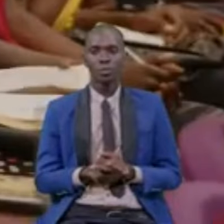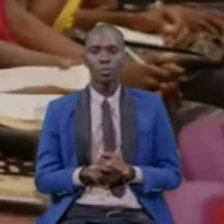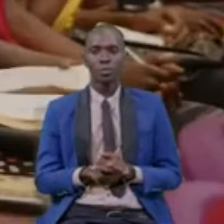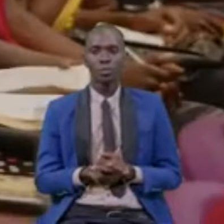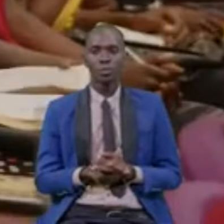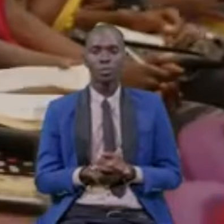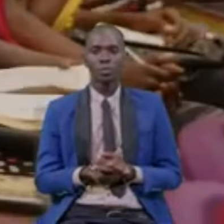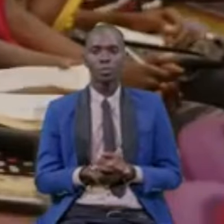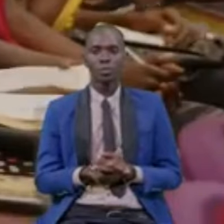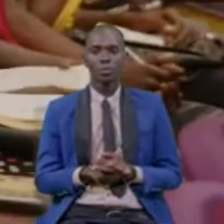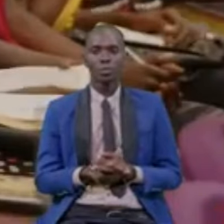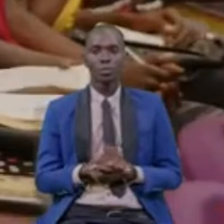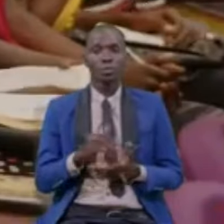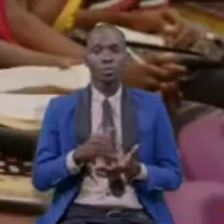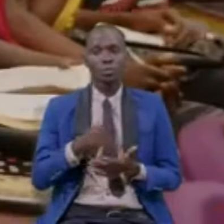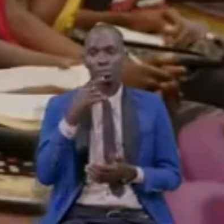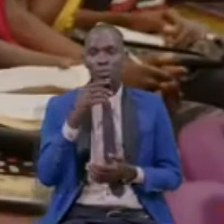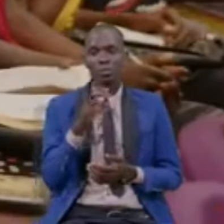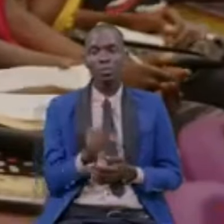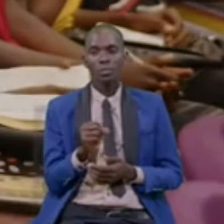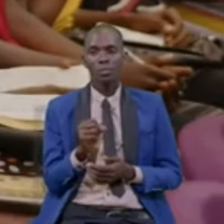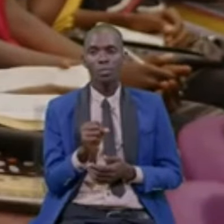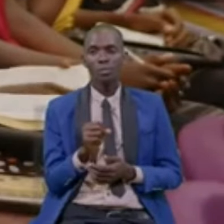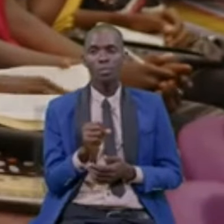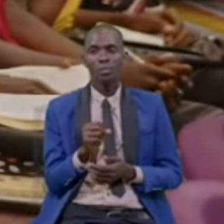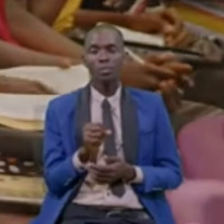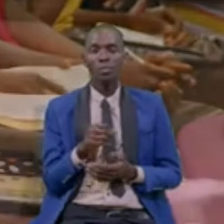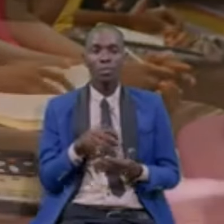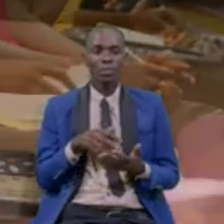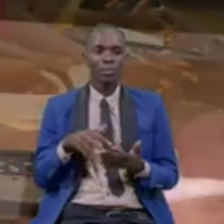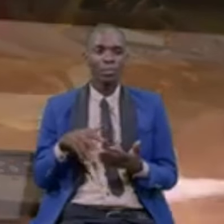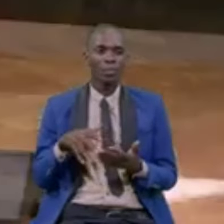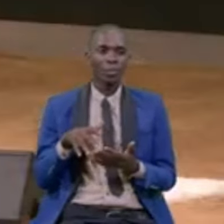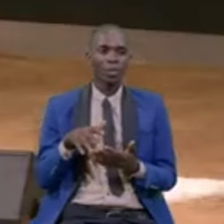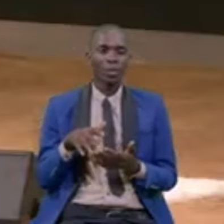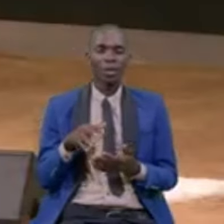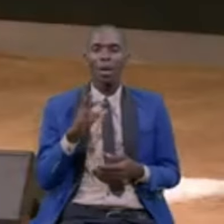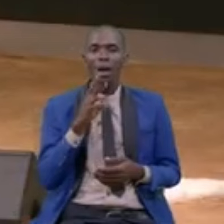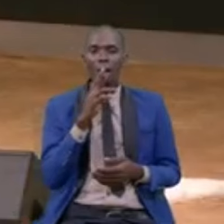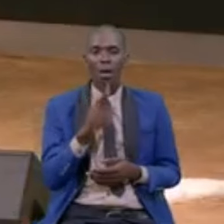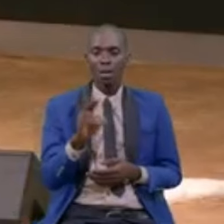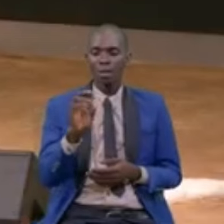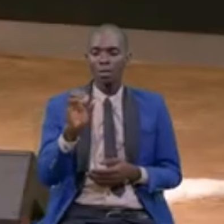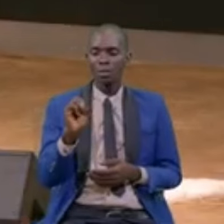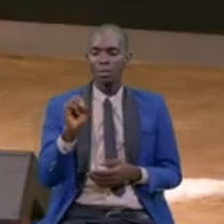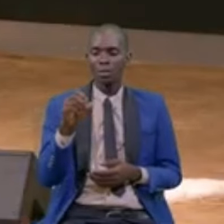says, these are spots in your feast of charity.